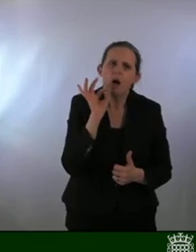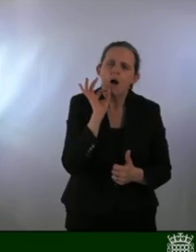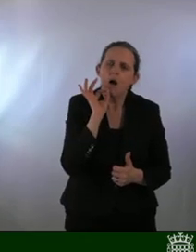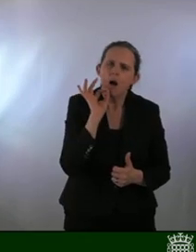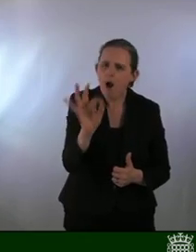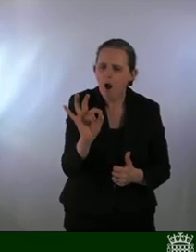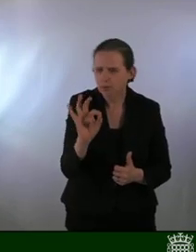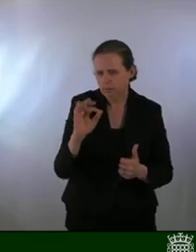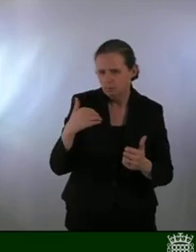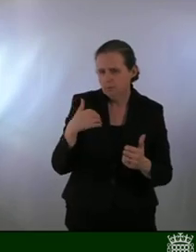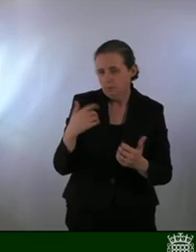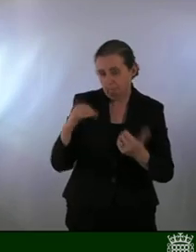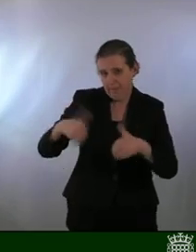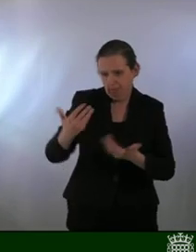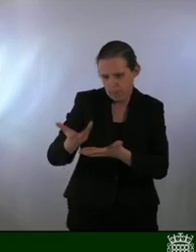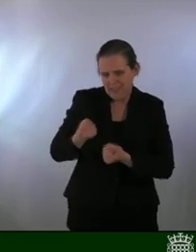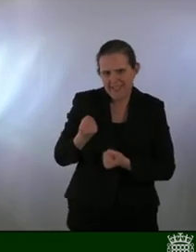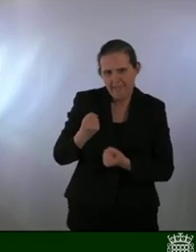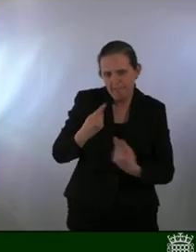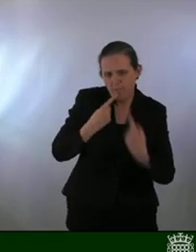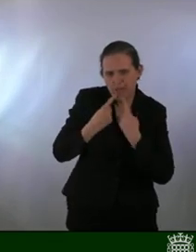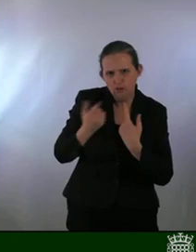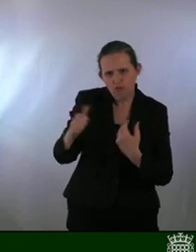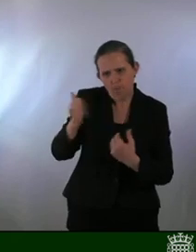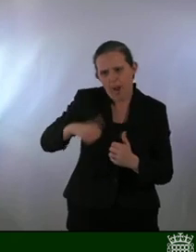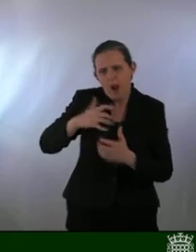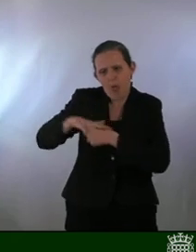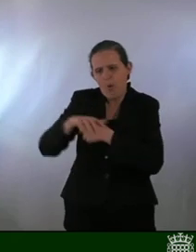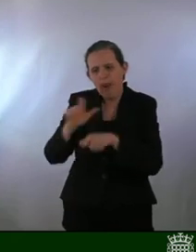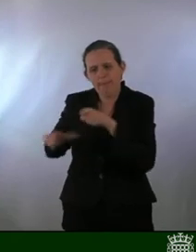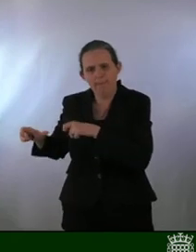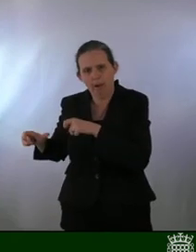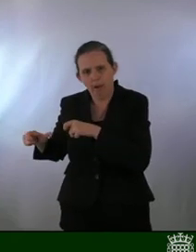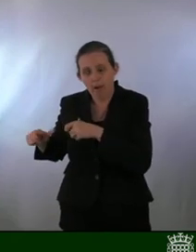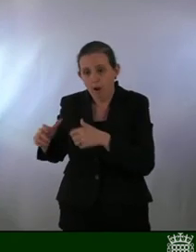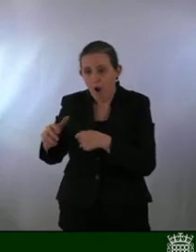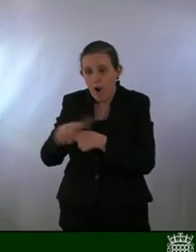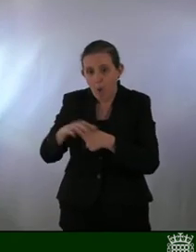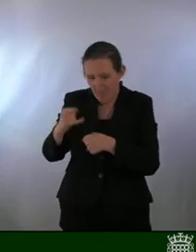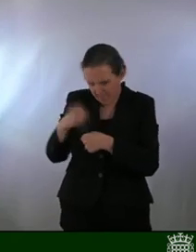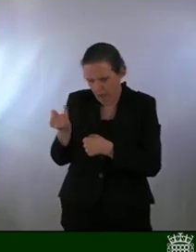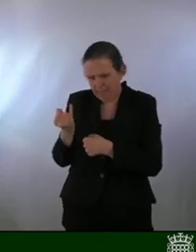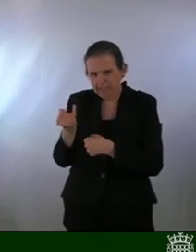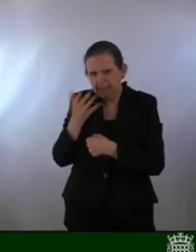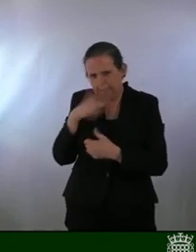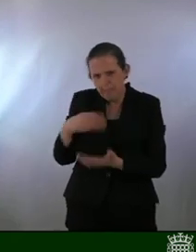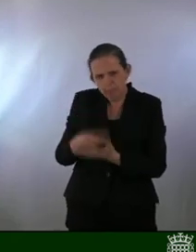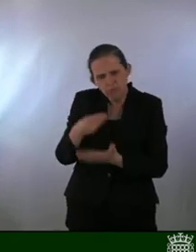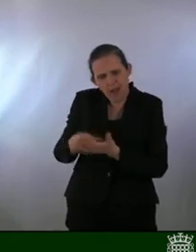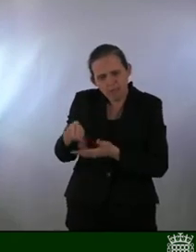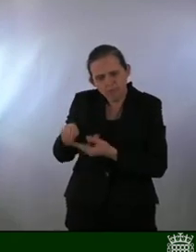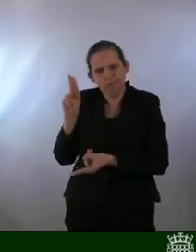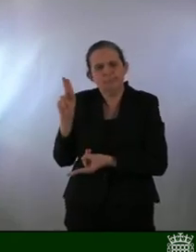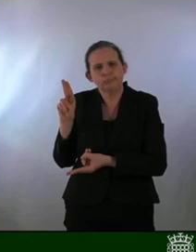of reports I've had in my constituency over the last few days of local pharmacies hiking up prices of products